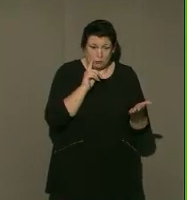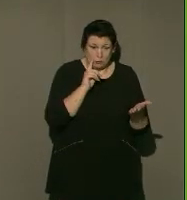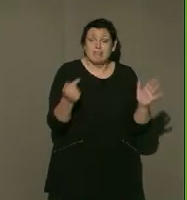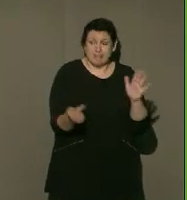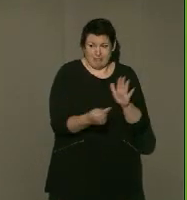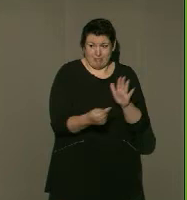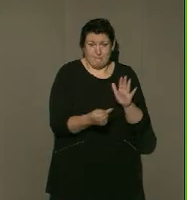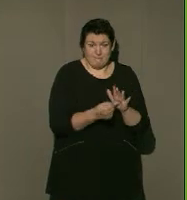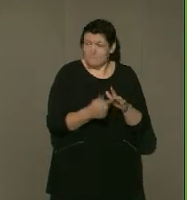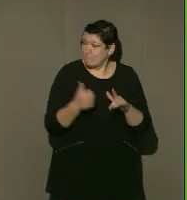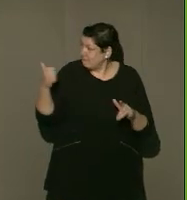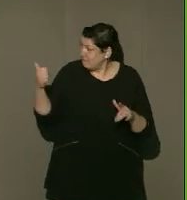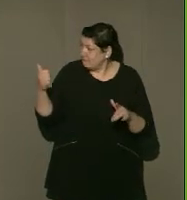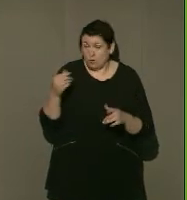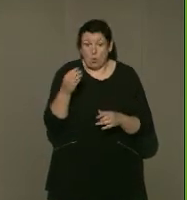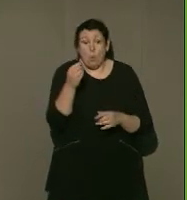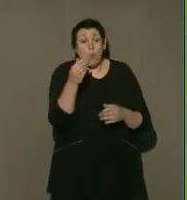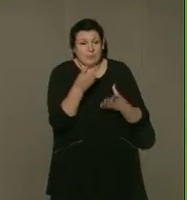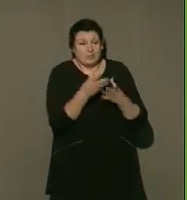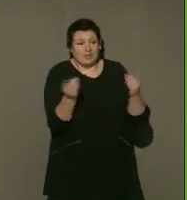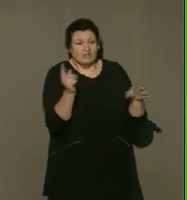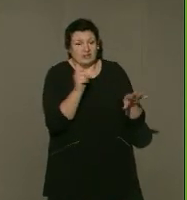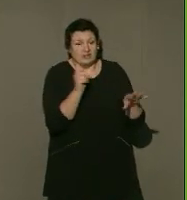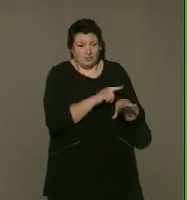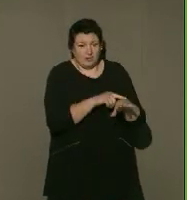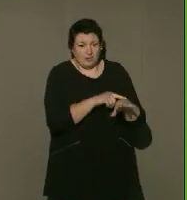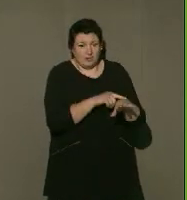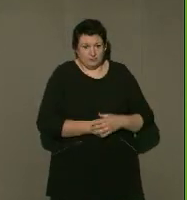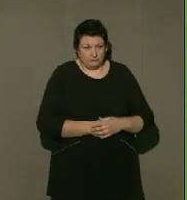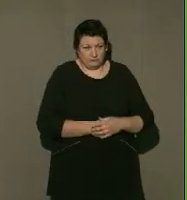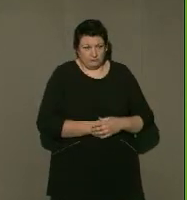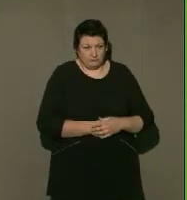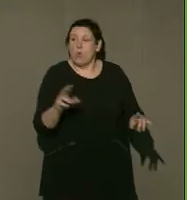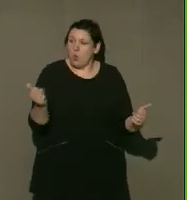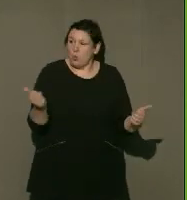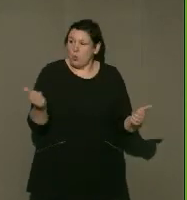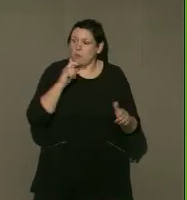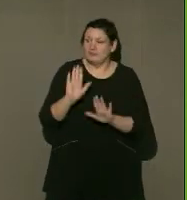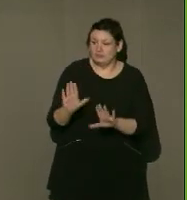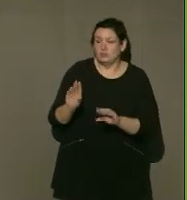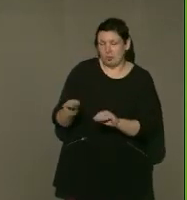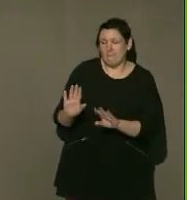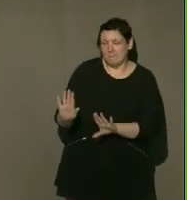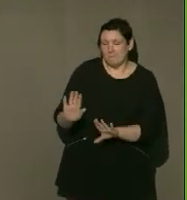important. You are very nearly out of time. Okay, I shall leave it there.